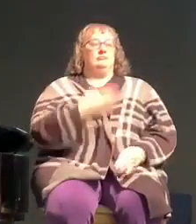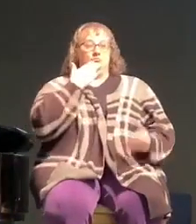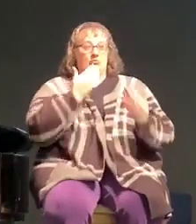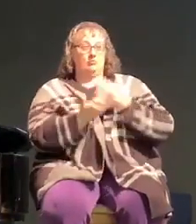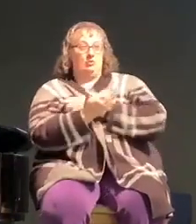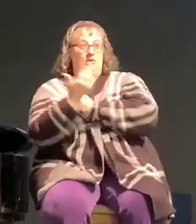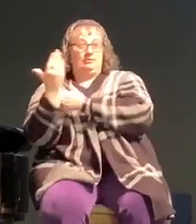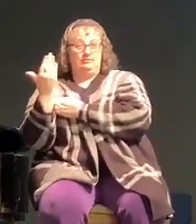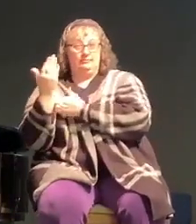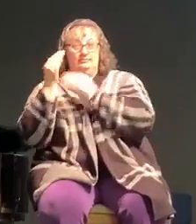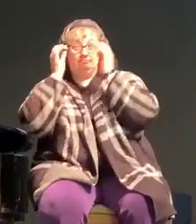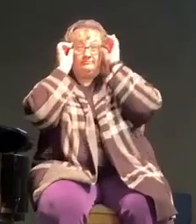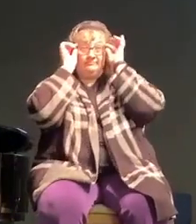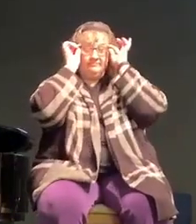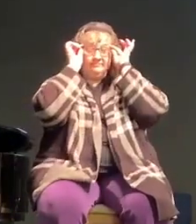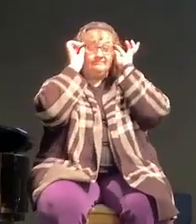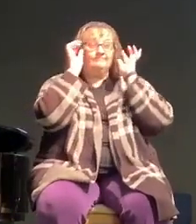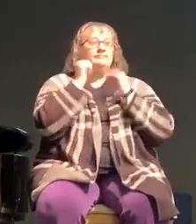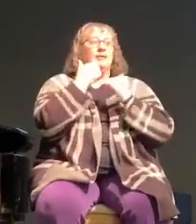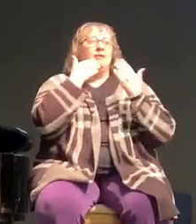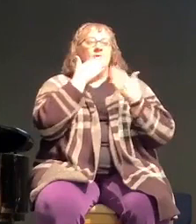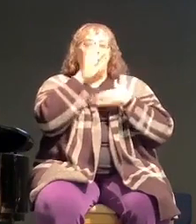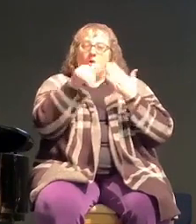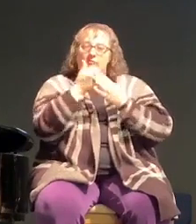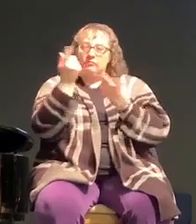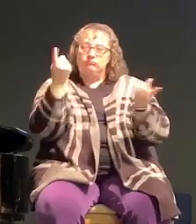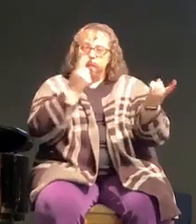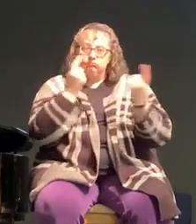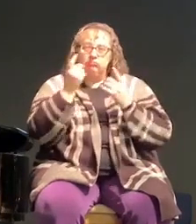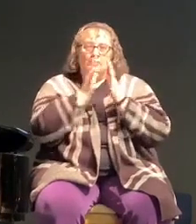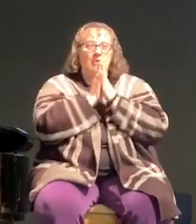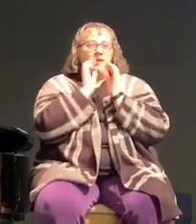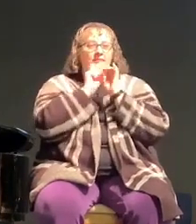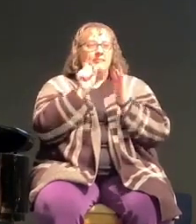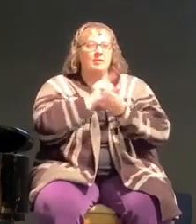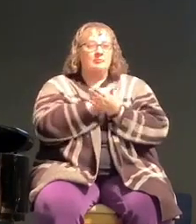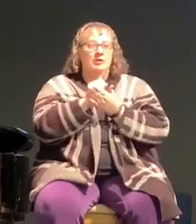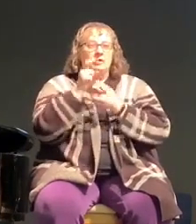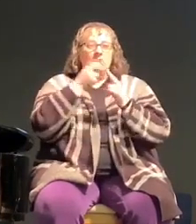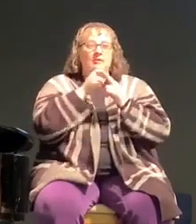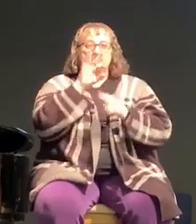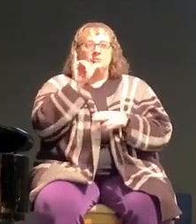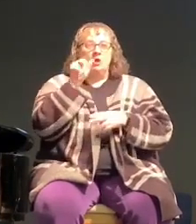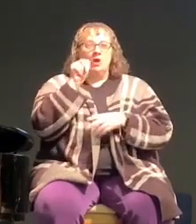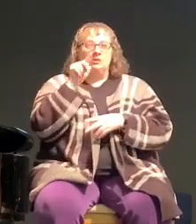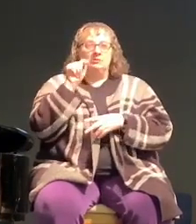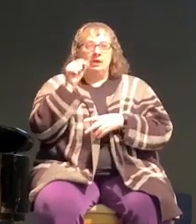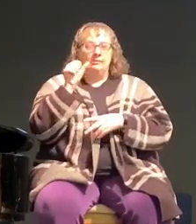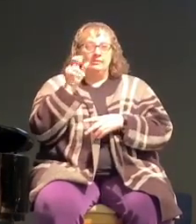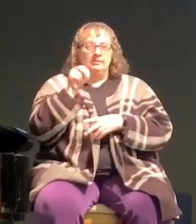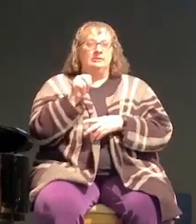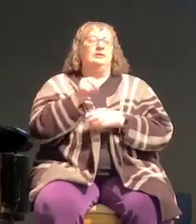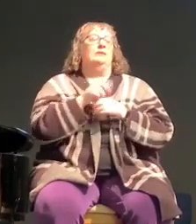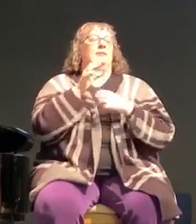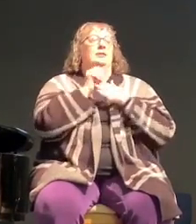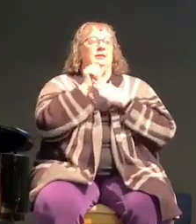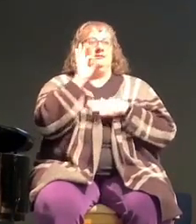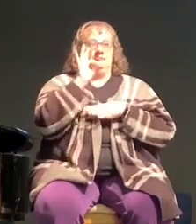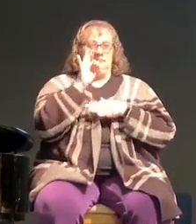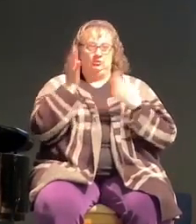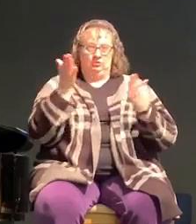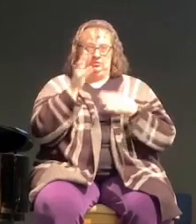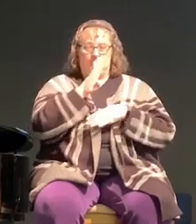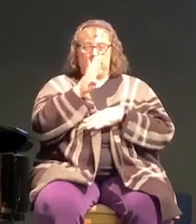Good morning, everyone. Thank you all so much for coming out. I pray you have had a blessed week. My name is John Thomason, and I am the lead minister here